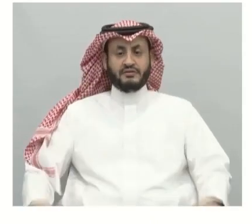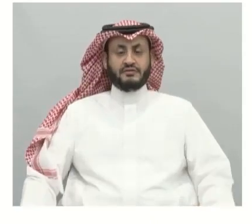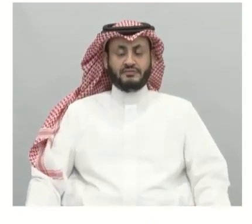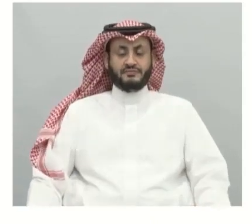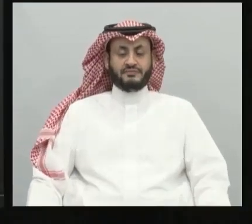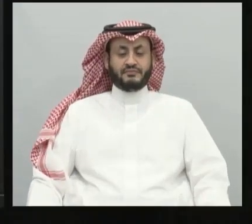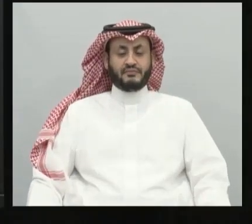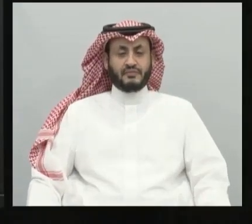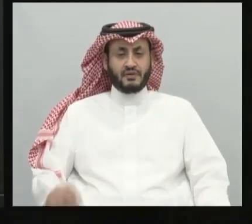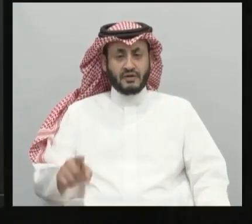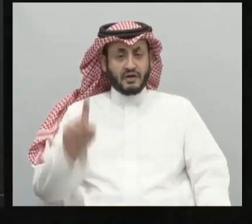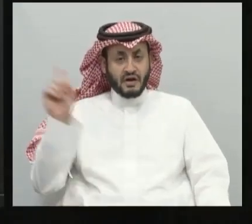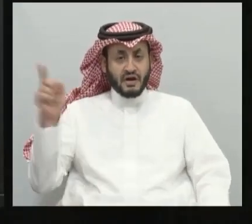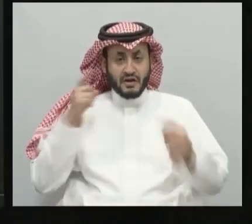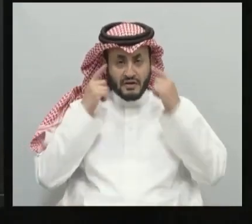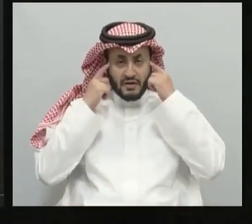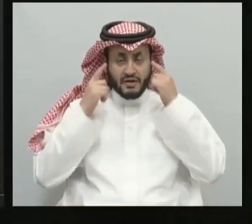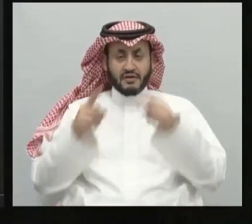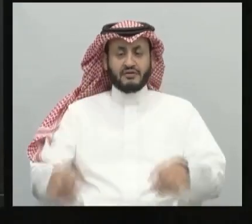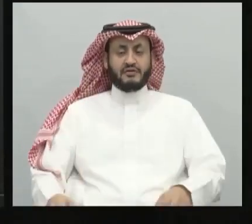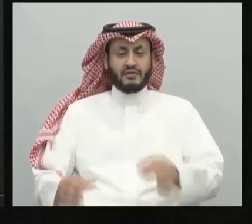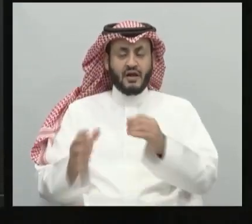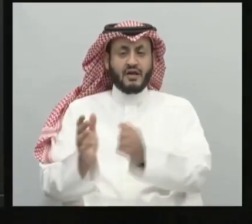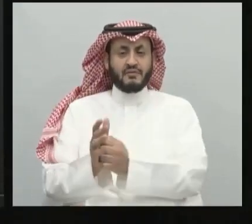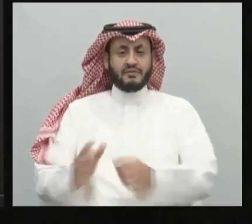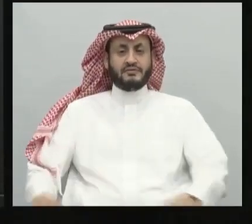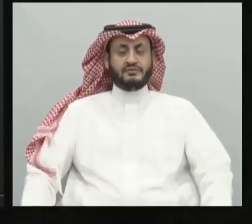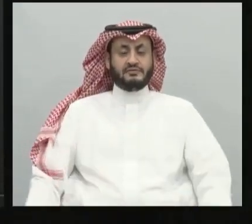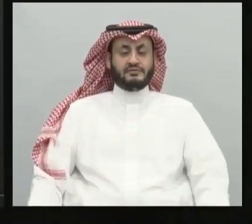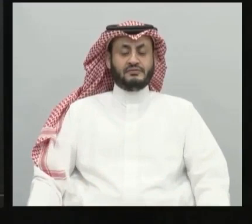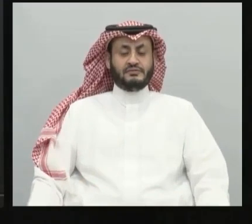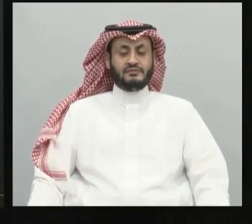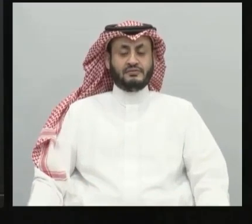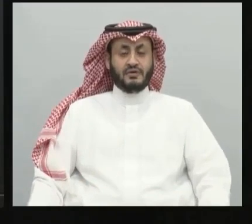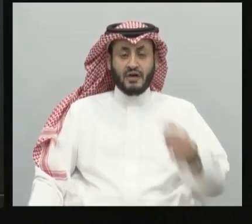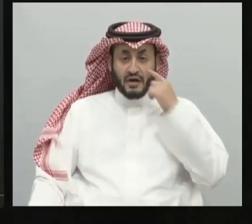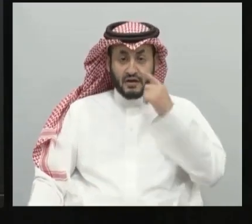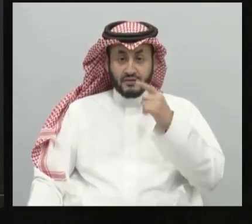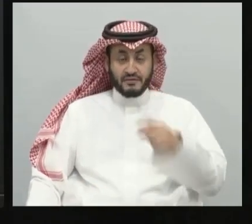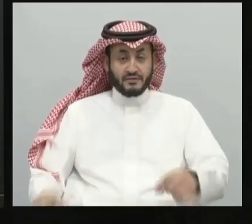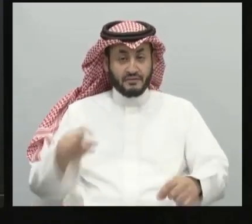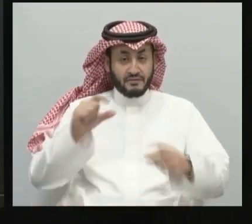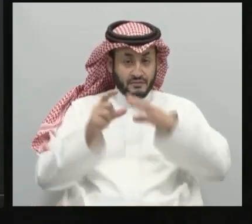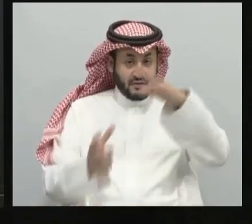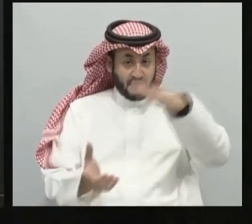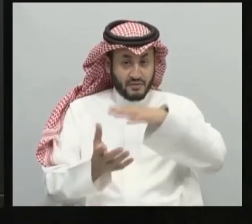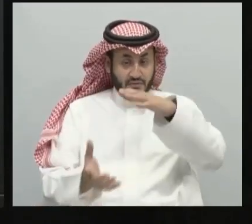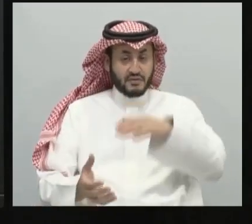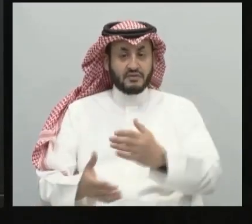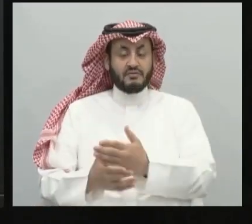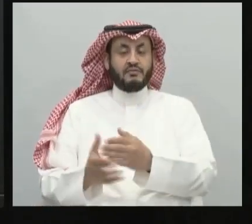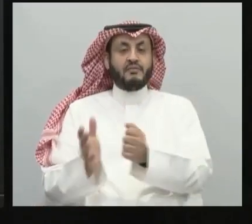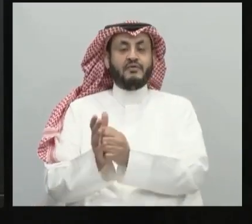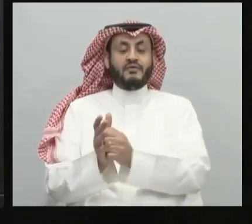China. Okay, specific city, start with the capital letter. Also, China is a name of a country, okay? I'm